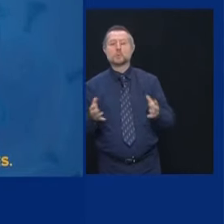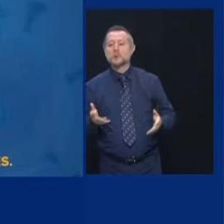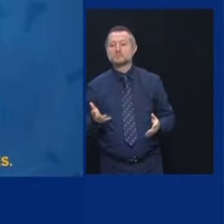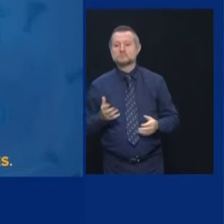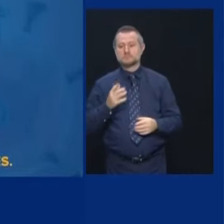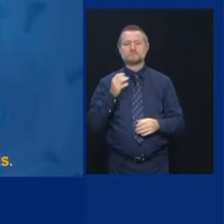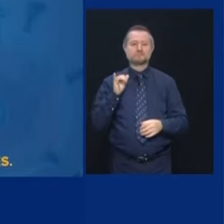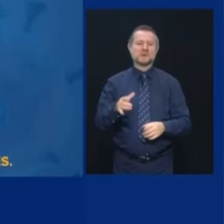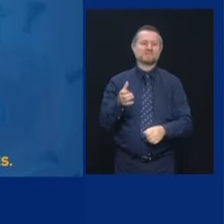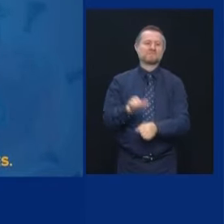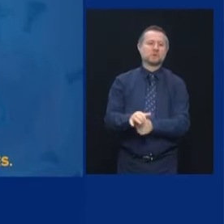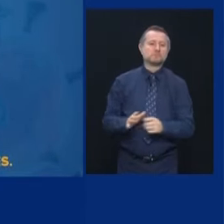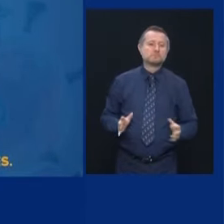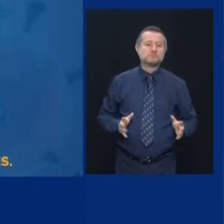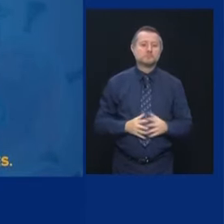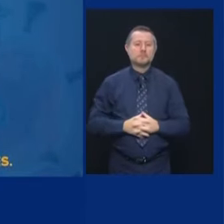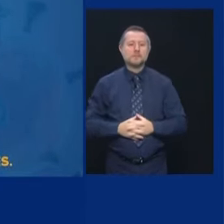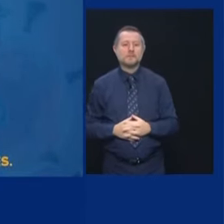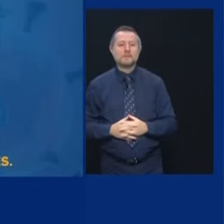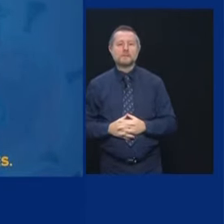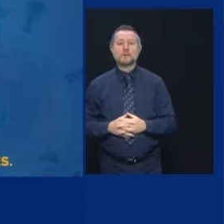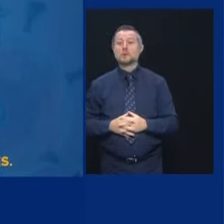Another issue that came up on the phone, which is right.